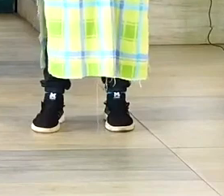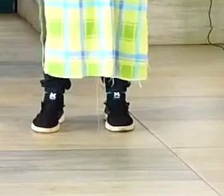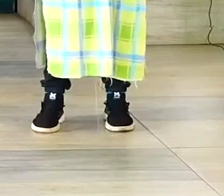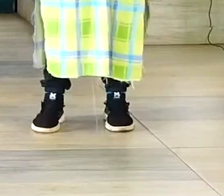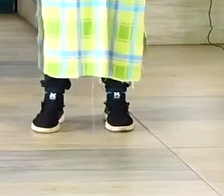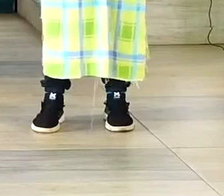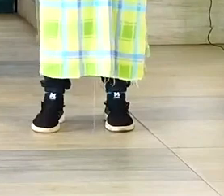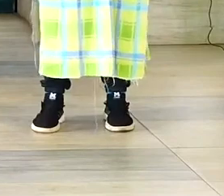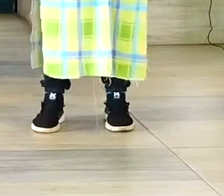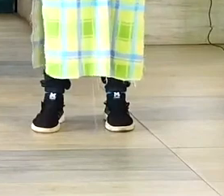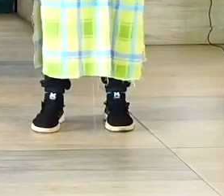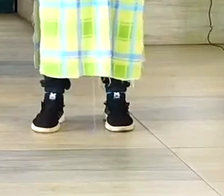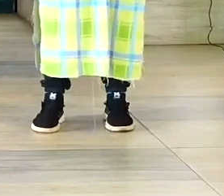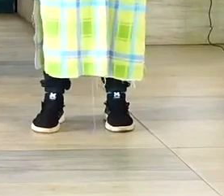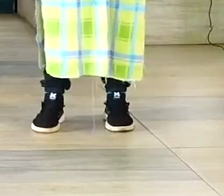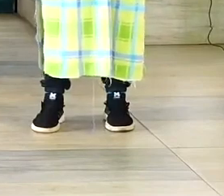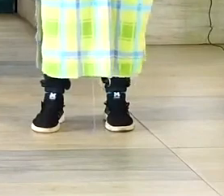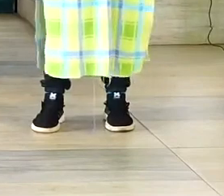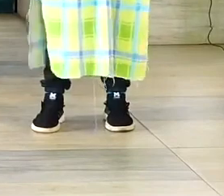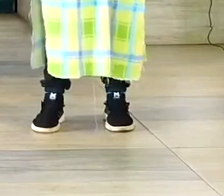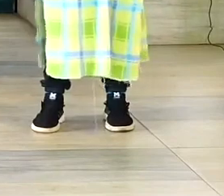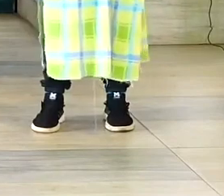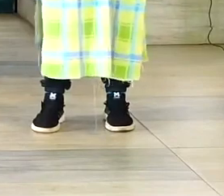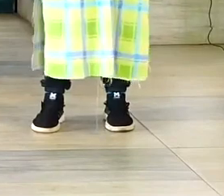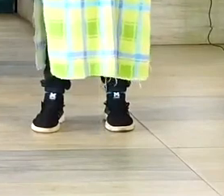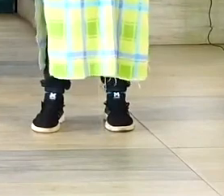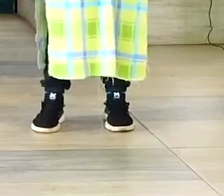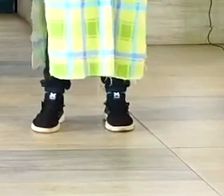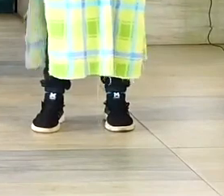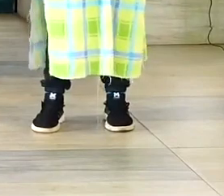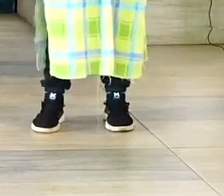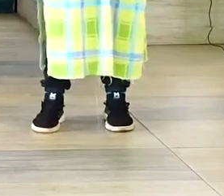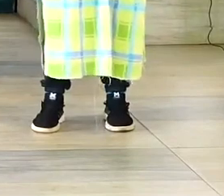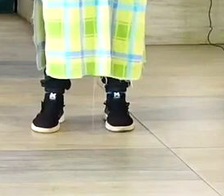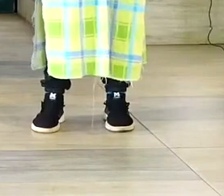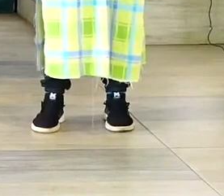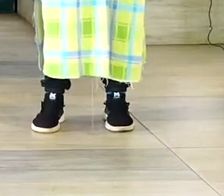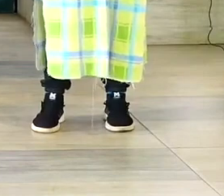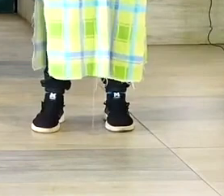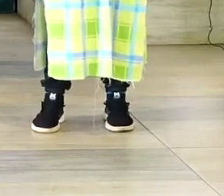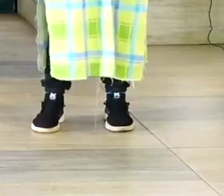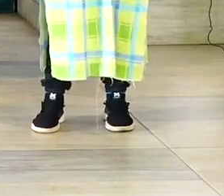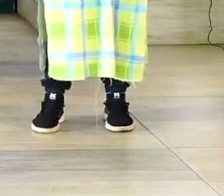is exalted, the King is exalted on